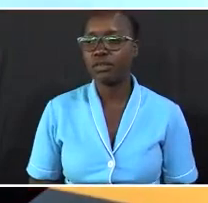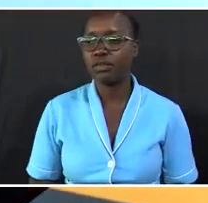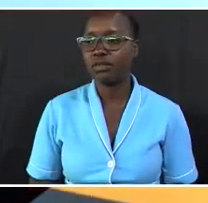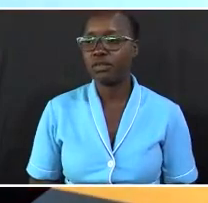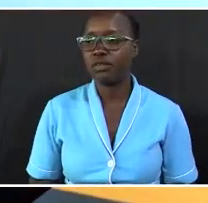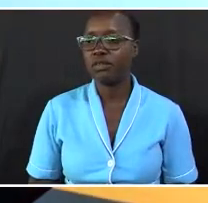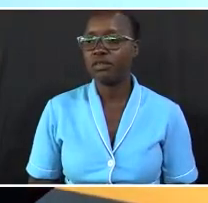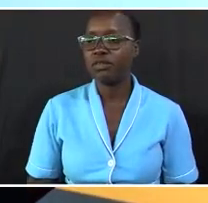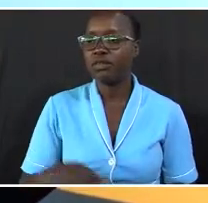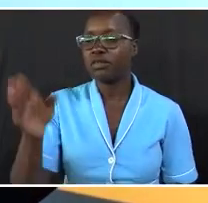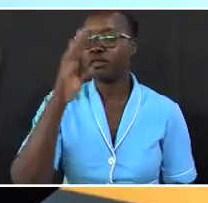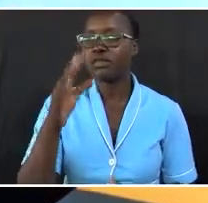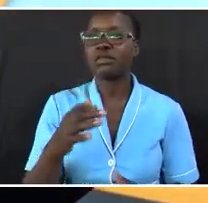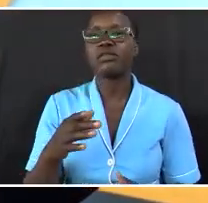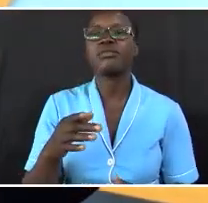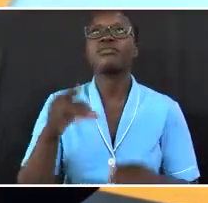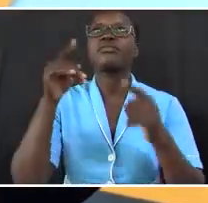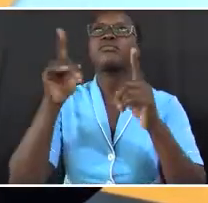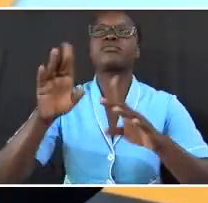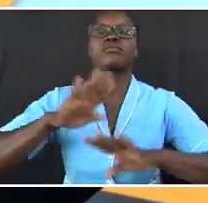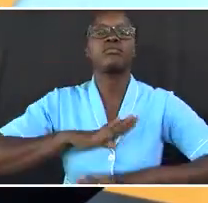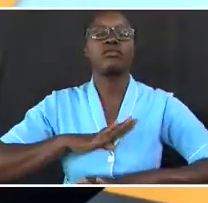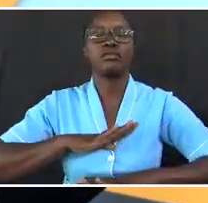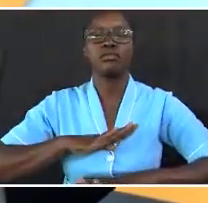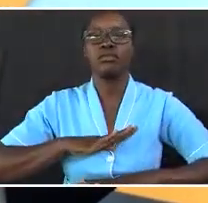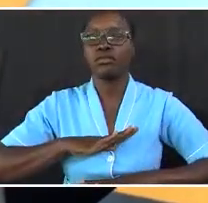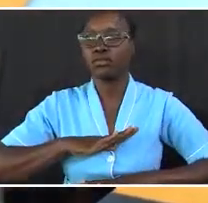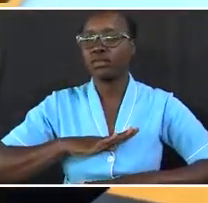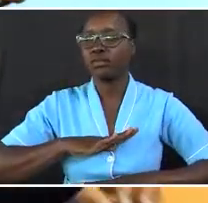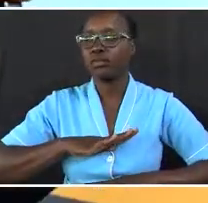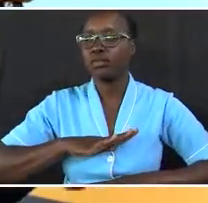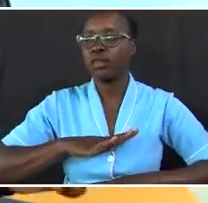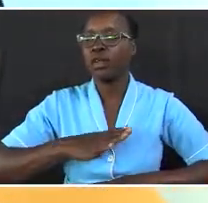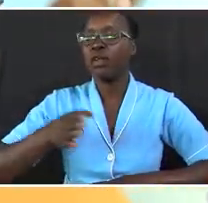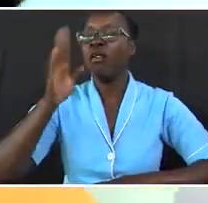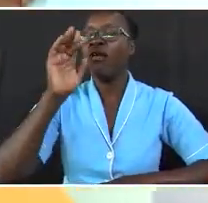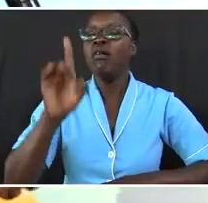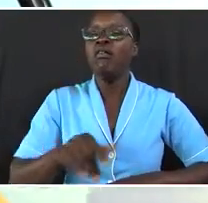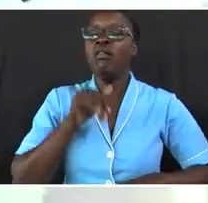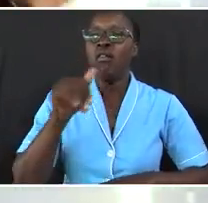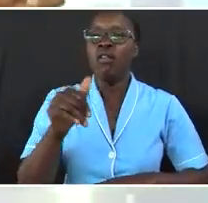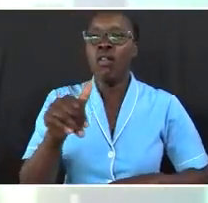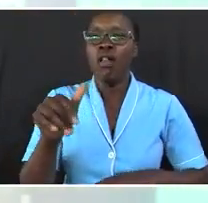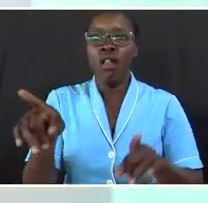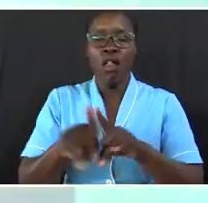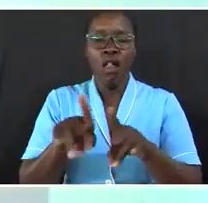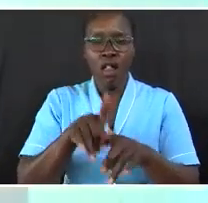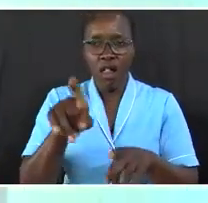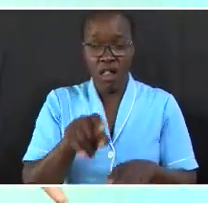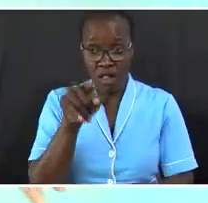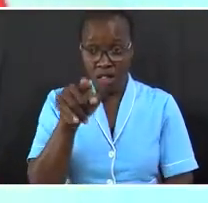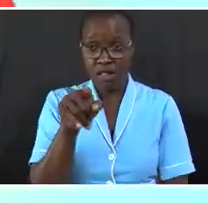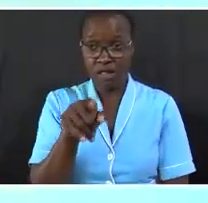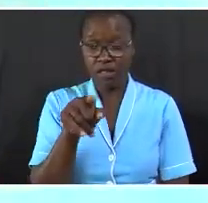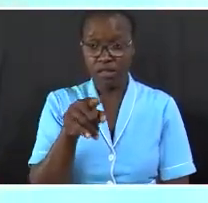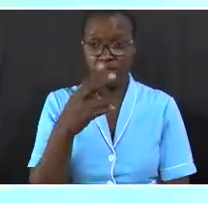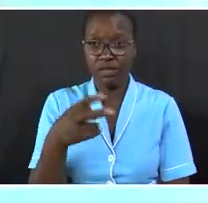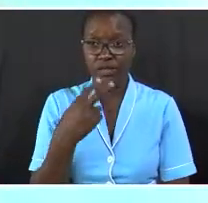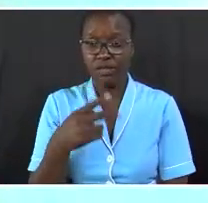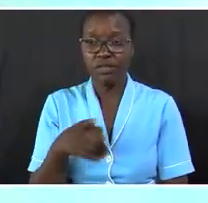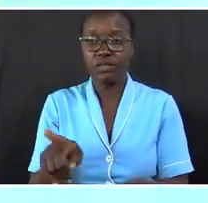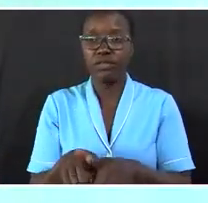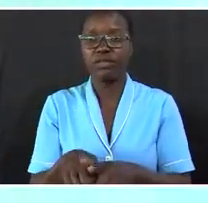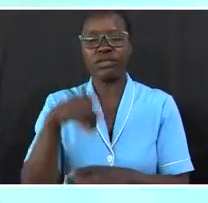God is self-sufficient. God does not even need you who is